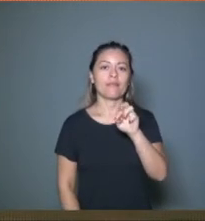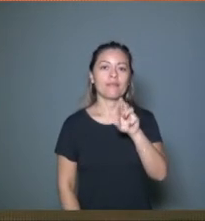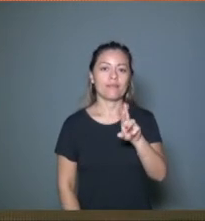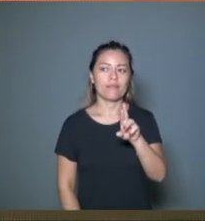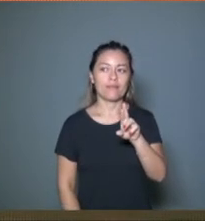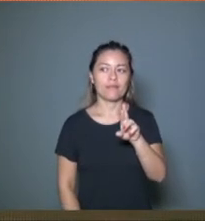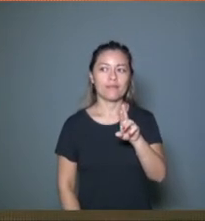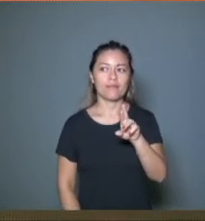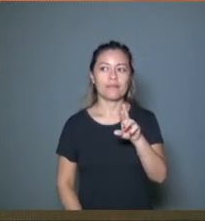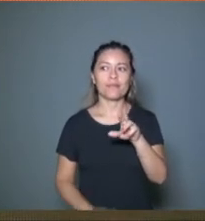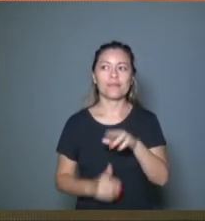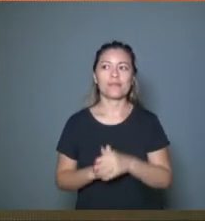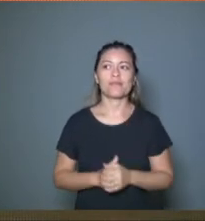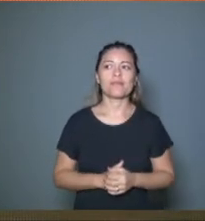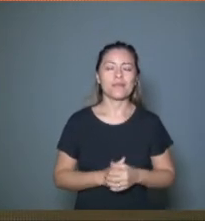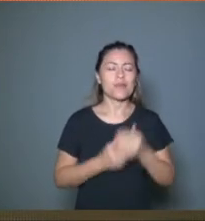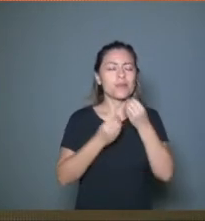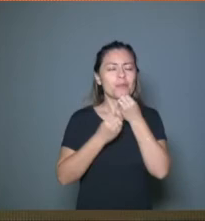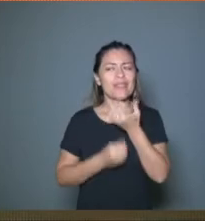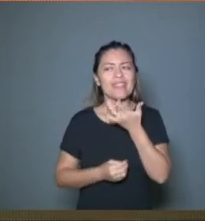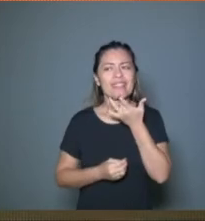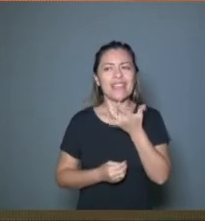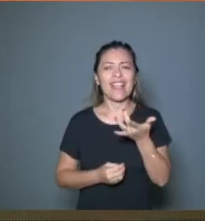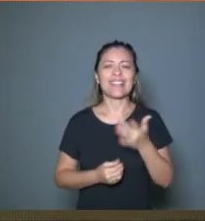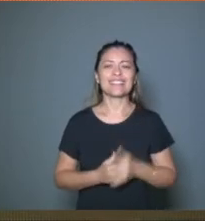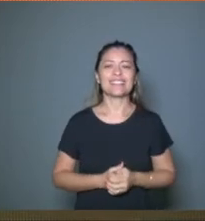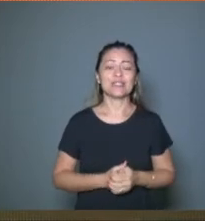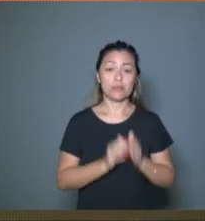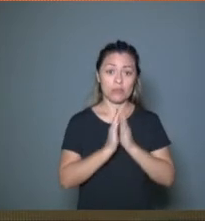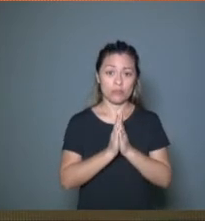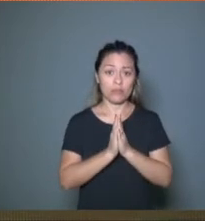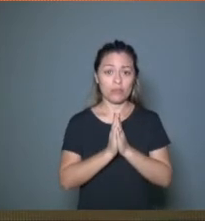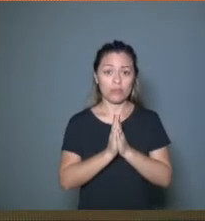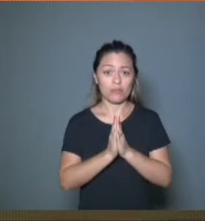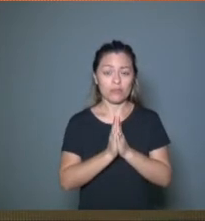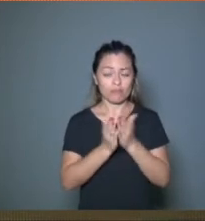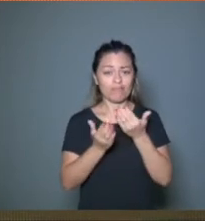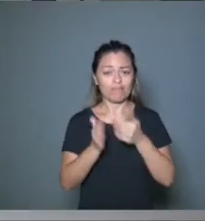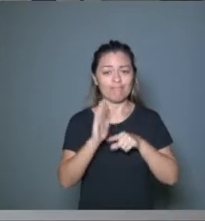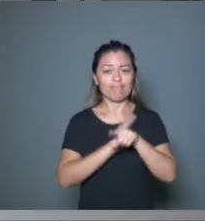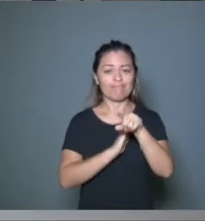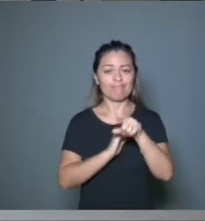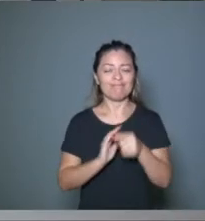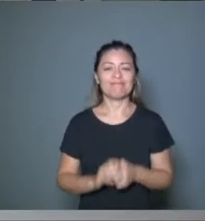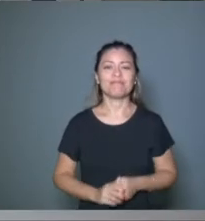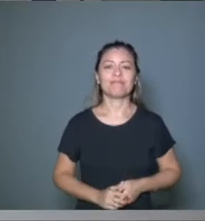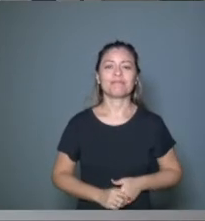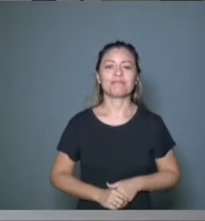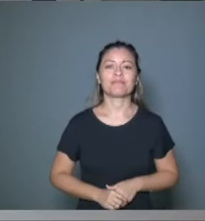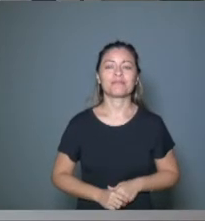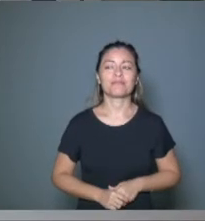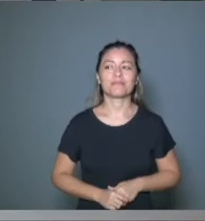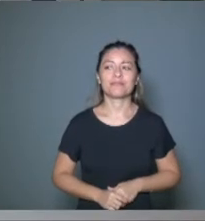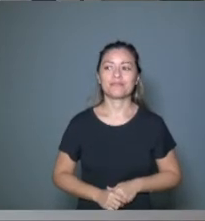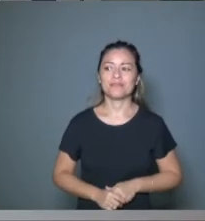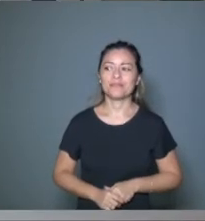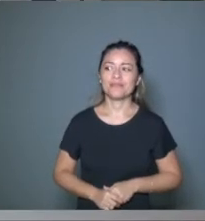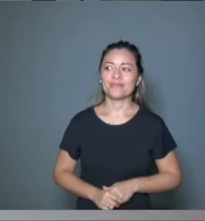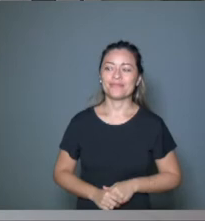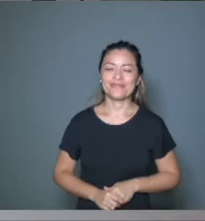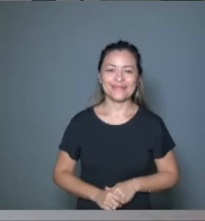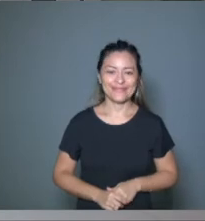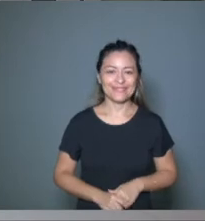Now, Victor Saragiotto from Credit Suisse wants to ask the next question. So hello, Victor. You can ask your question